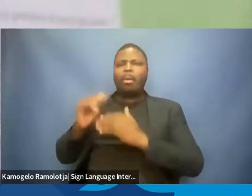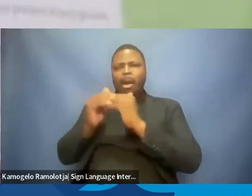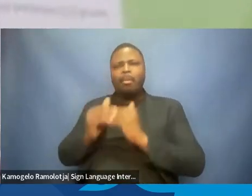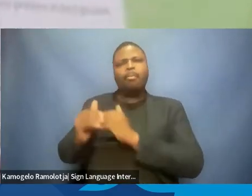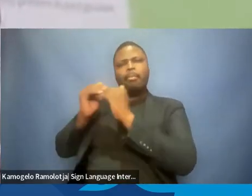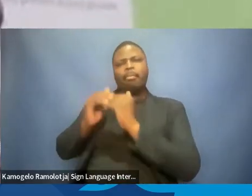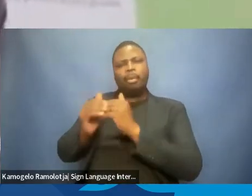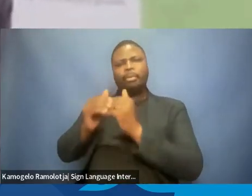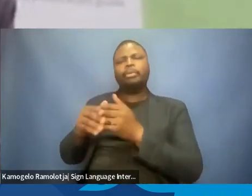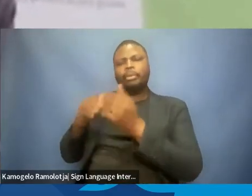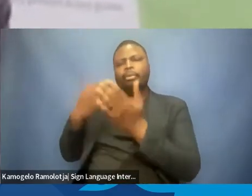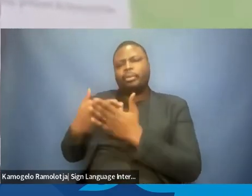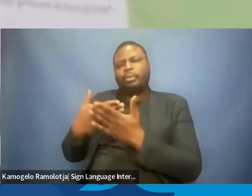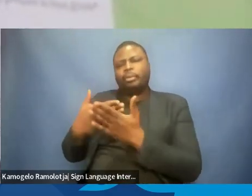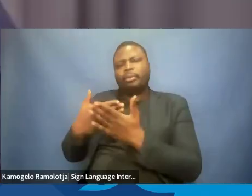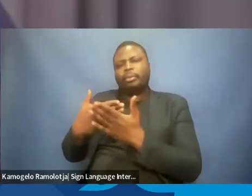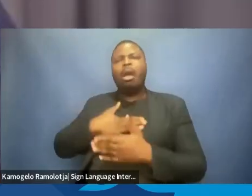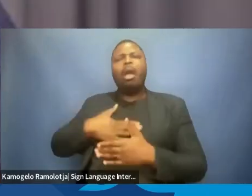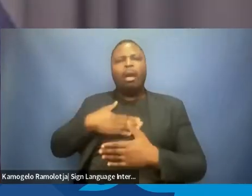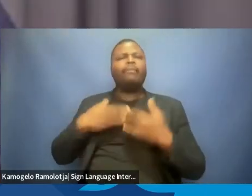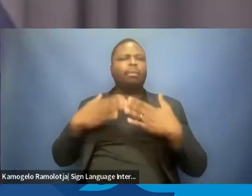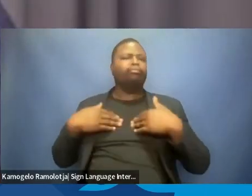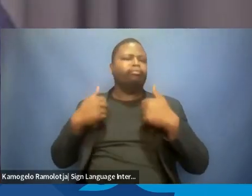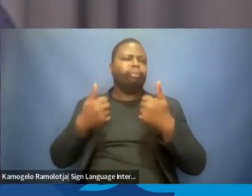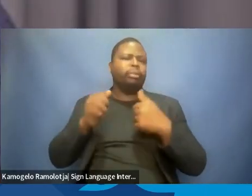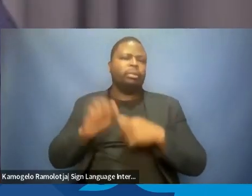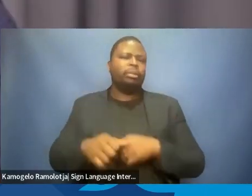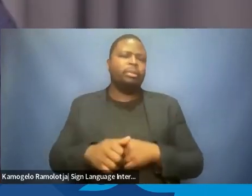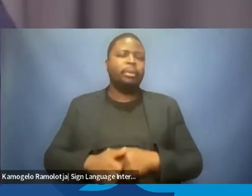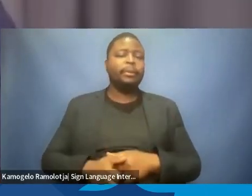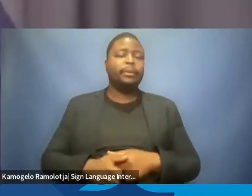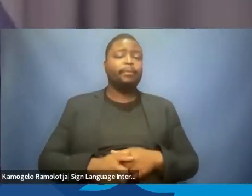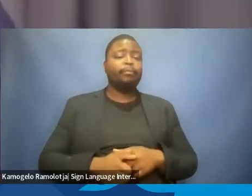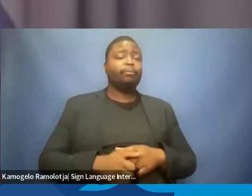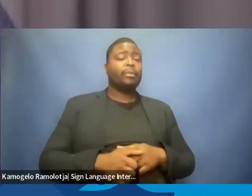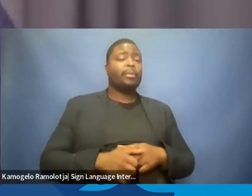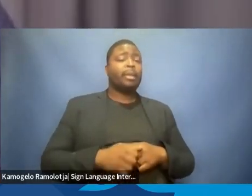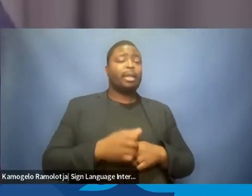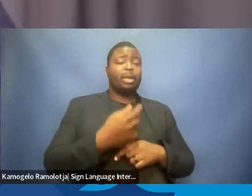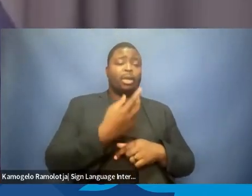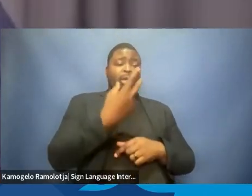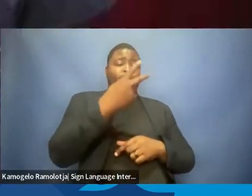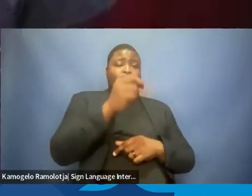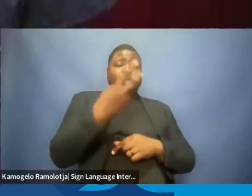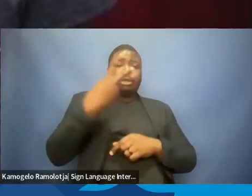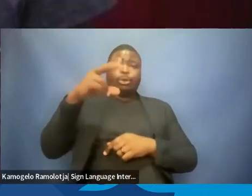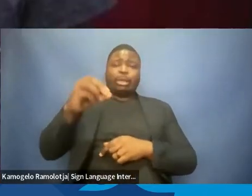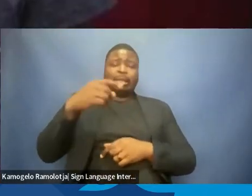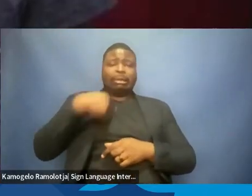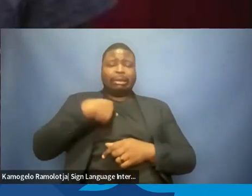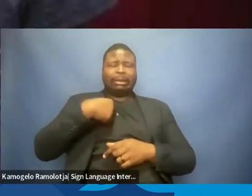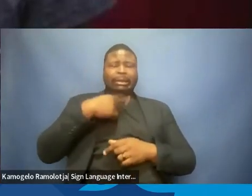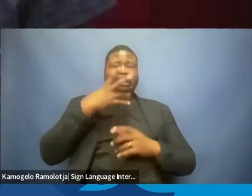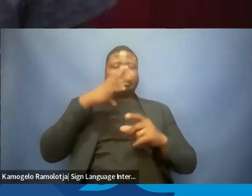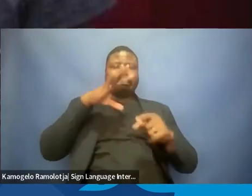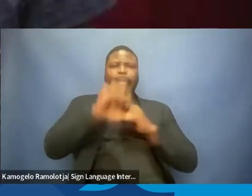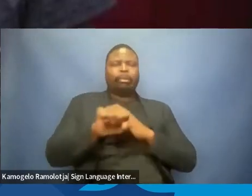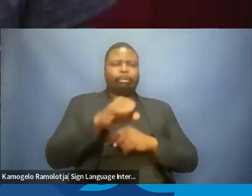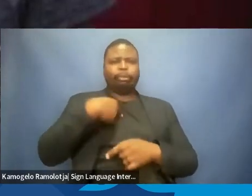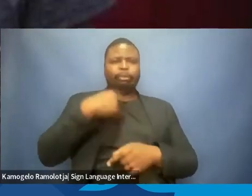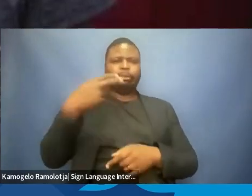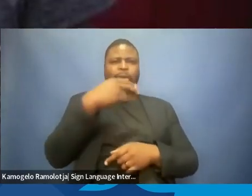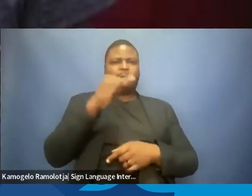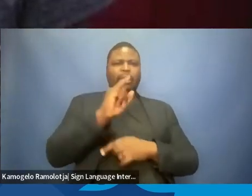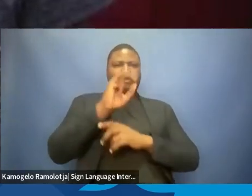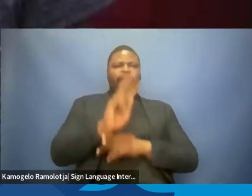that they go through daily. By 2020, I found out that I was HIV positive. The life we live here on the